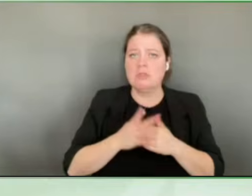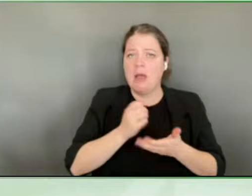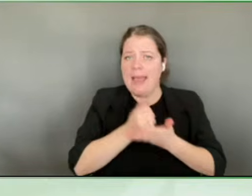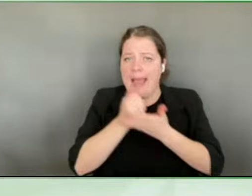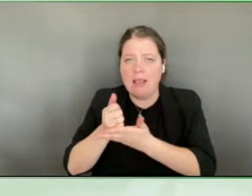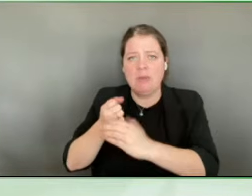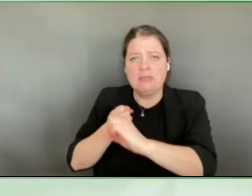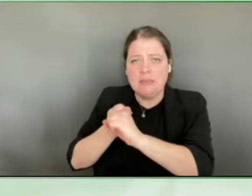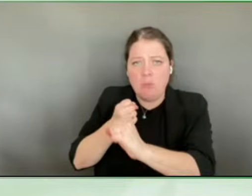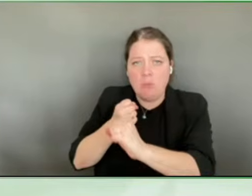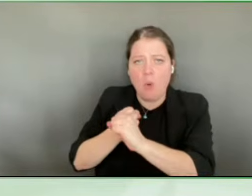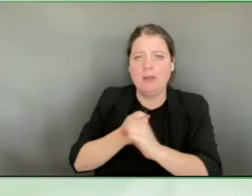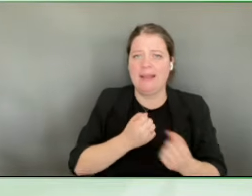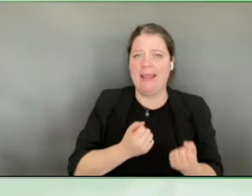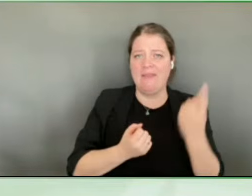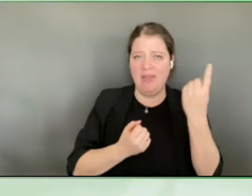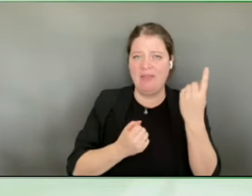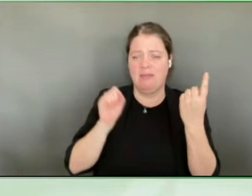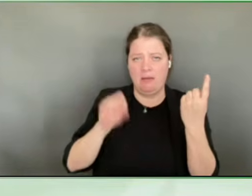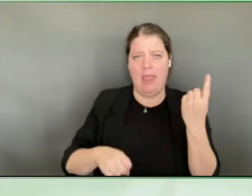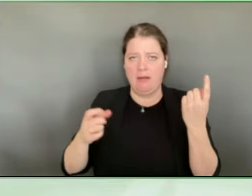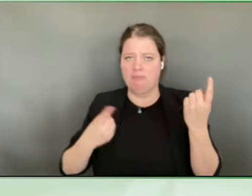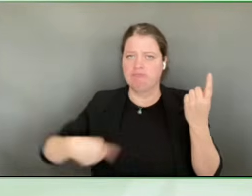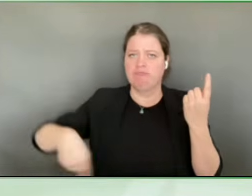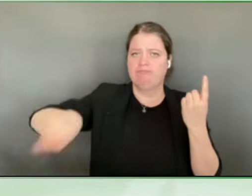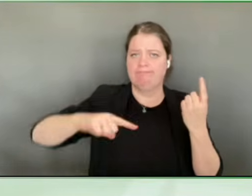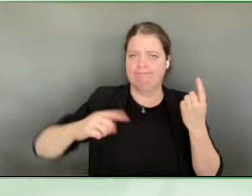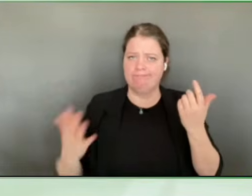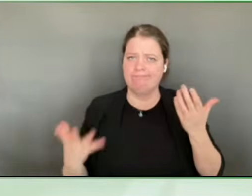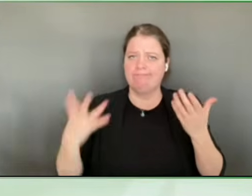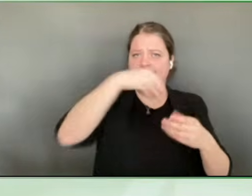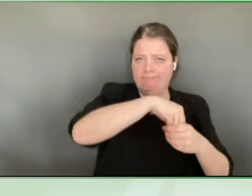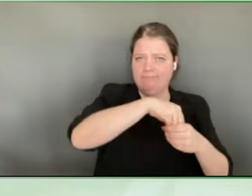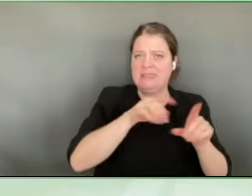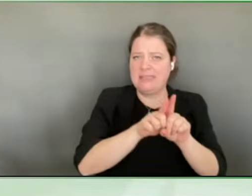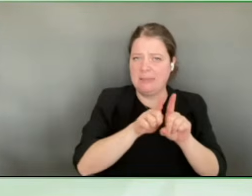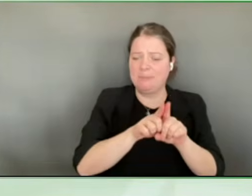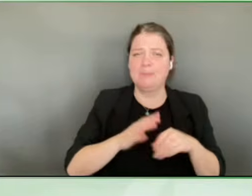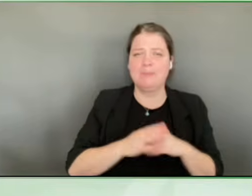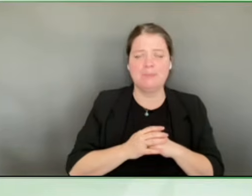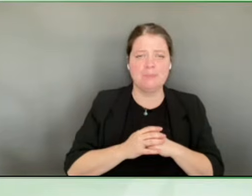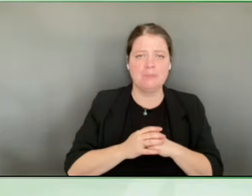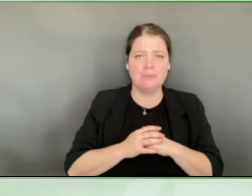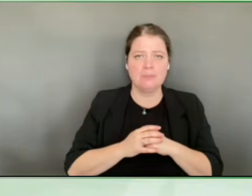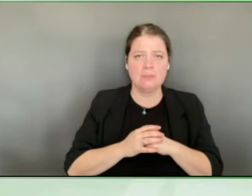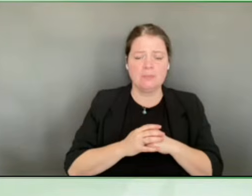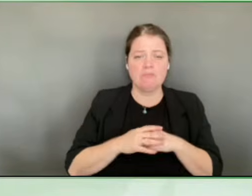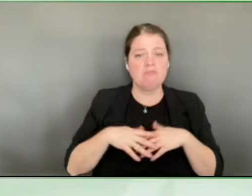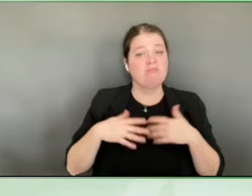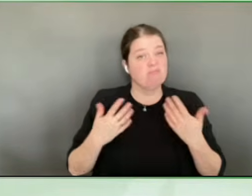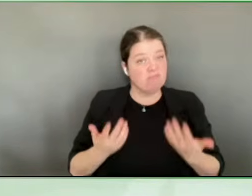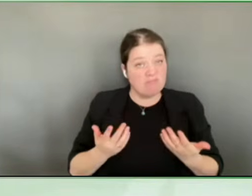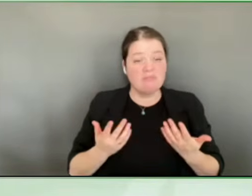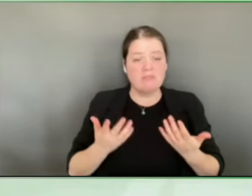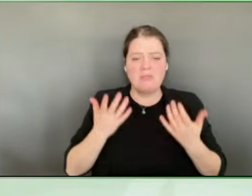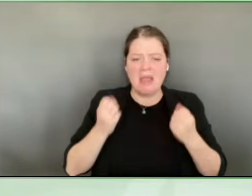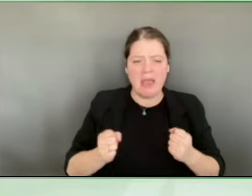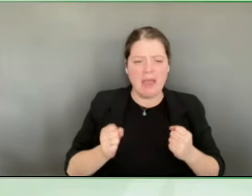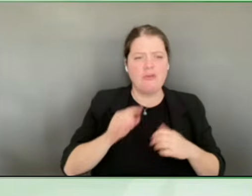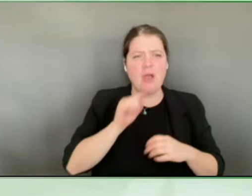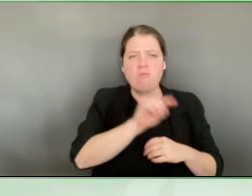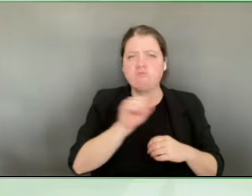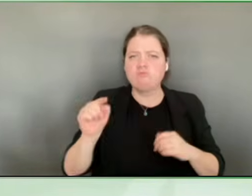event. But there's also just that common sense bit, which is we're an amazing organization, amazing